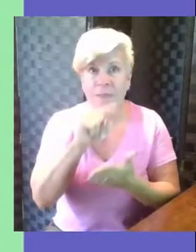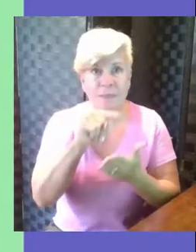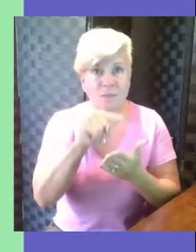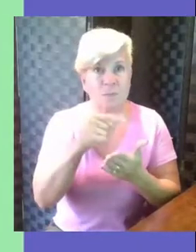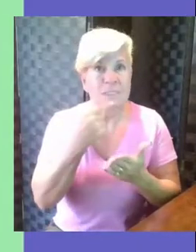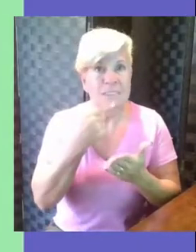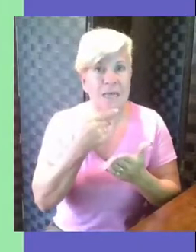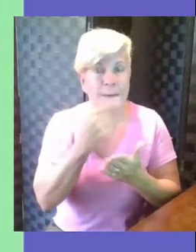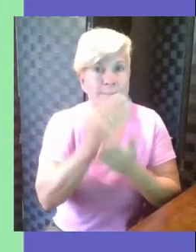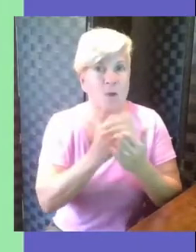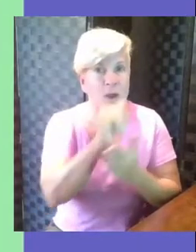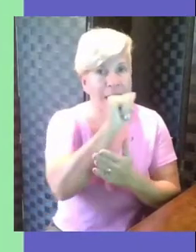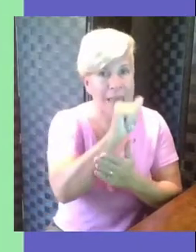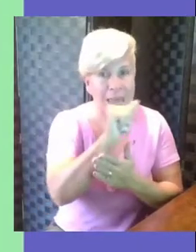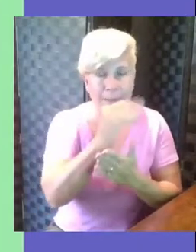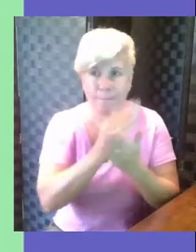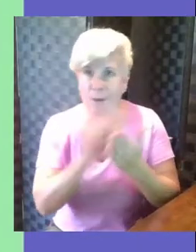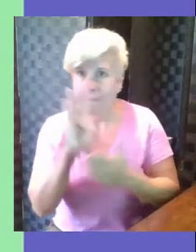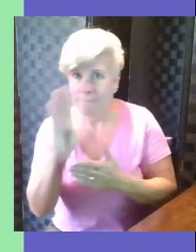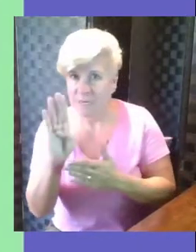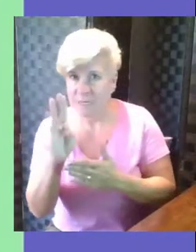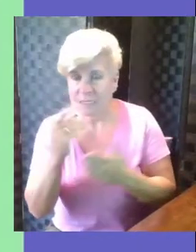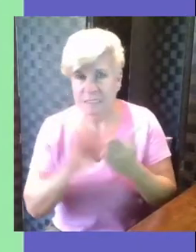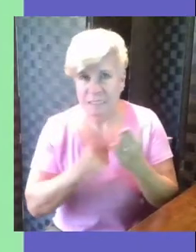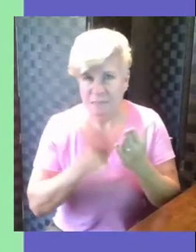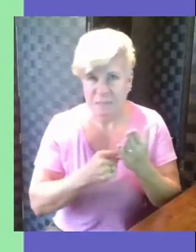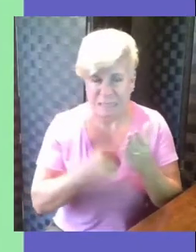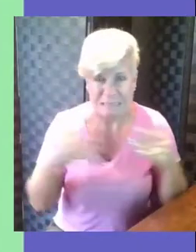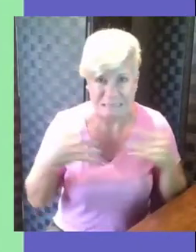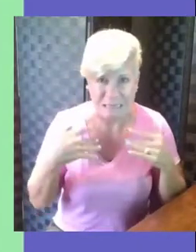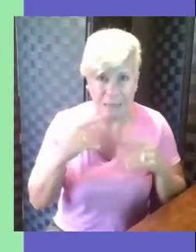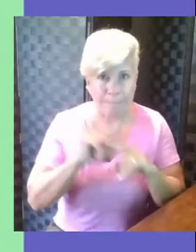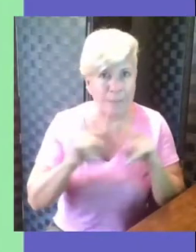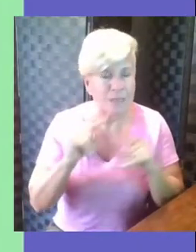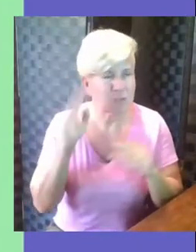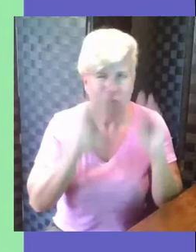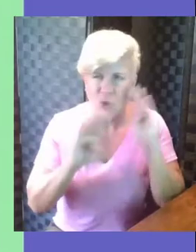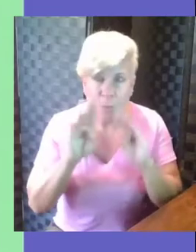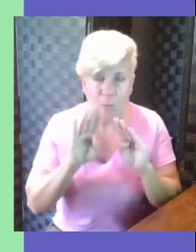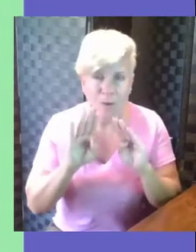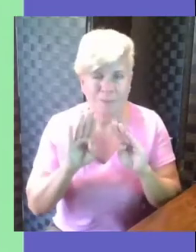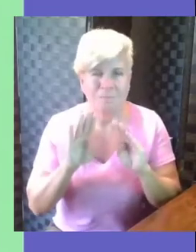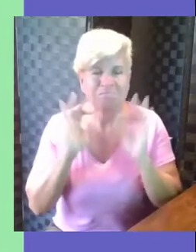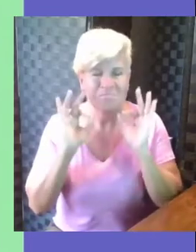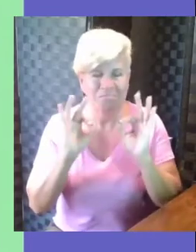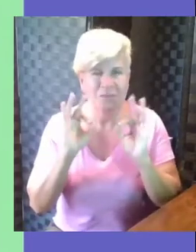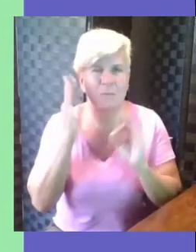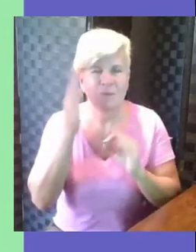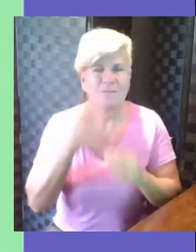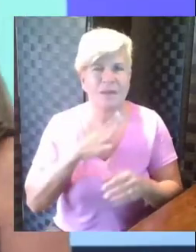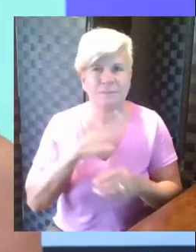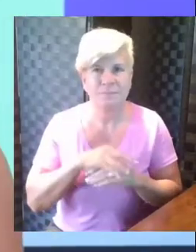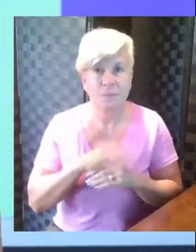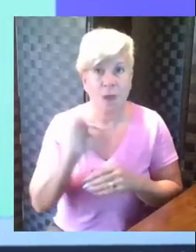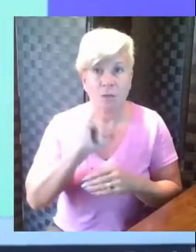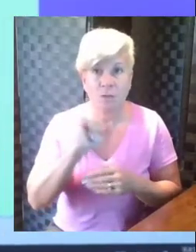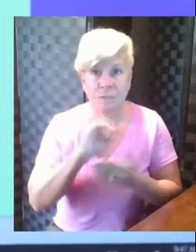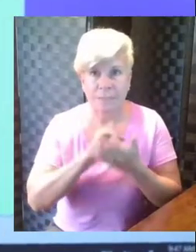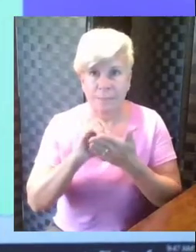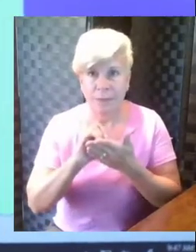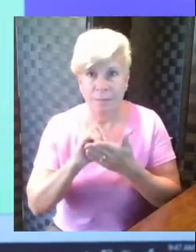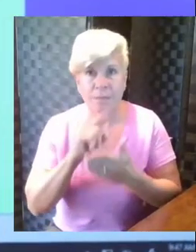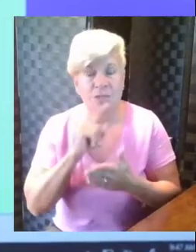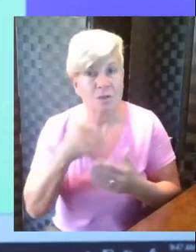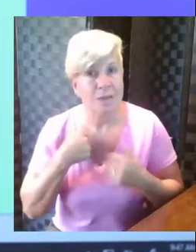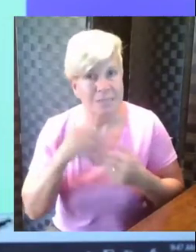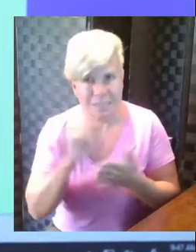one that says part A and part B. Sometimes that's a little scary, but don't worry, we've got this. You also need a pencil. Make sure it's got an